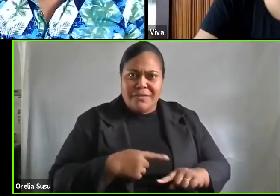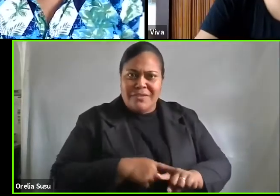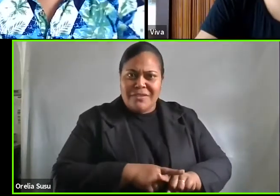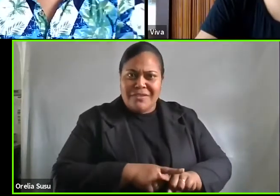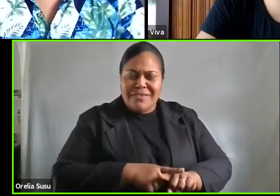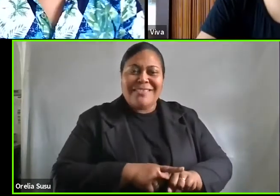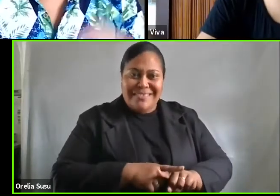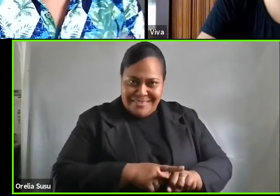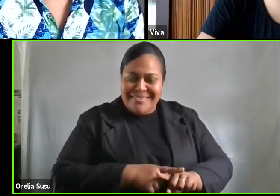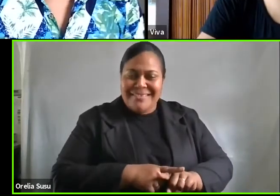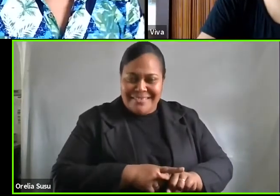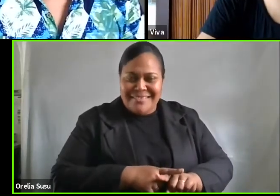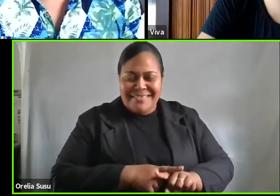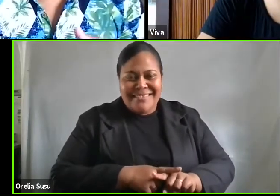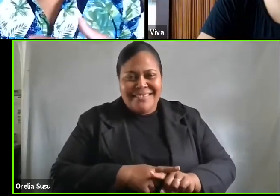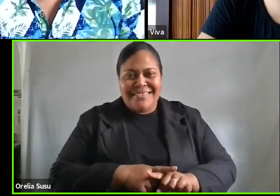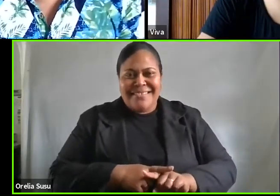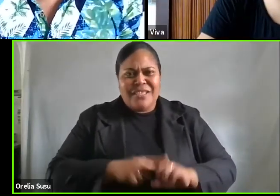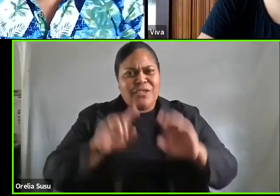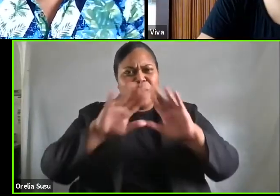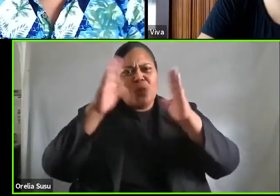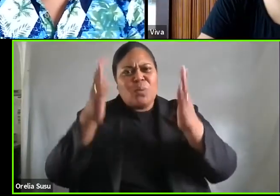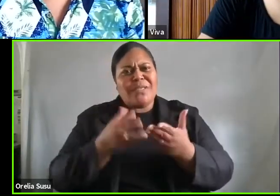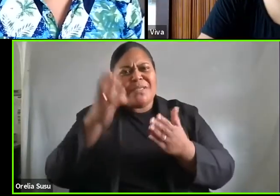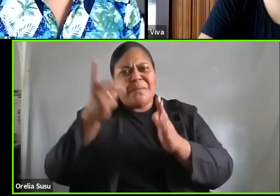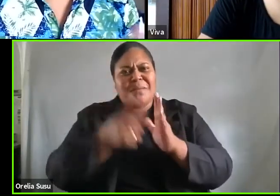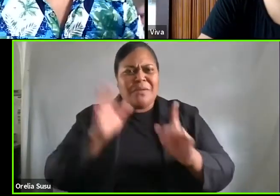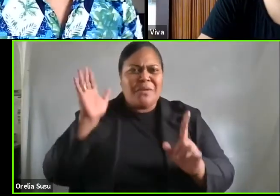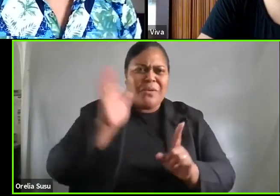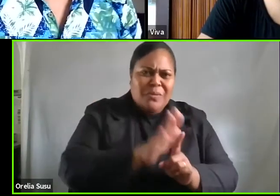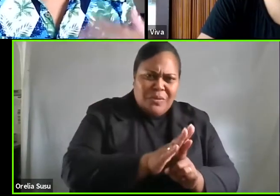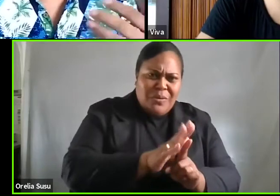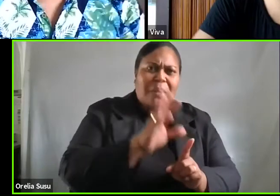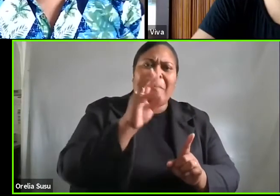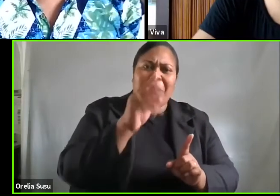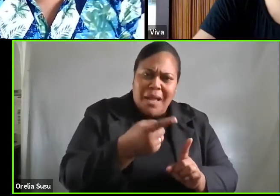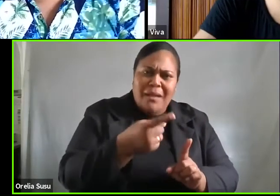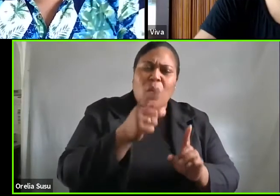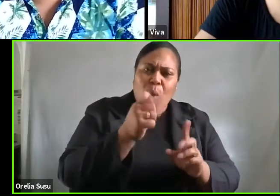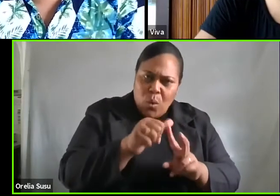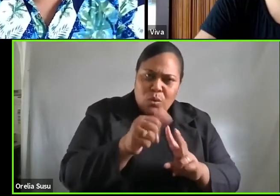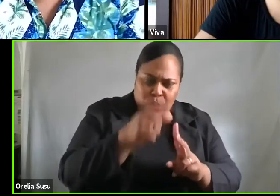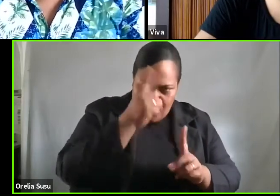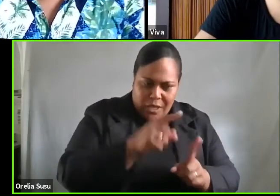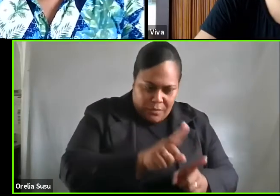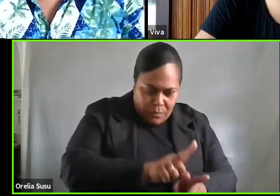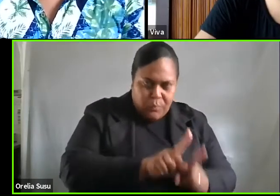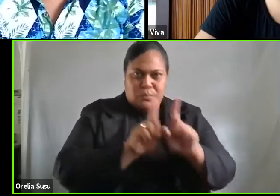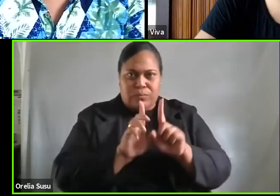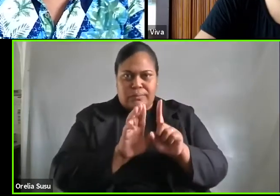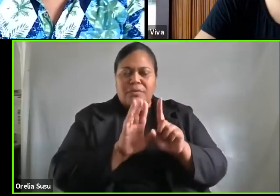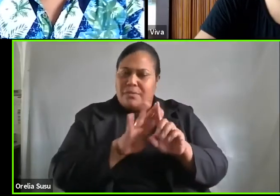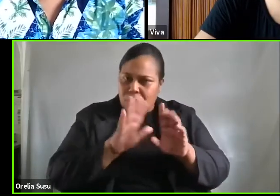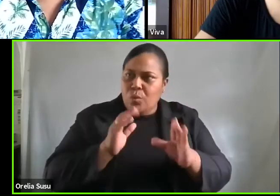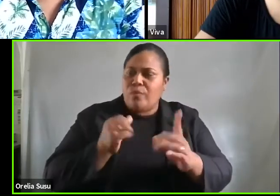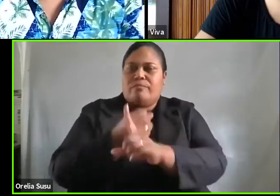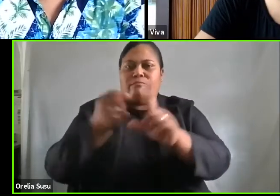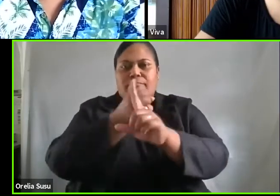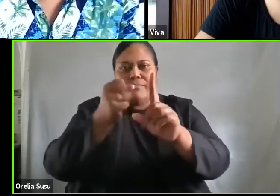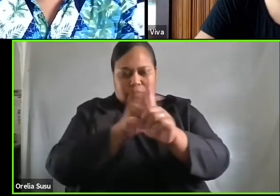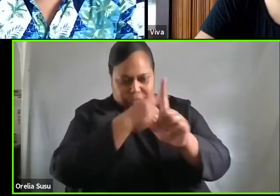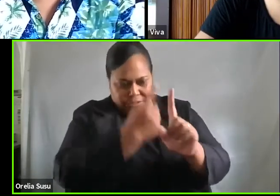the world of of oppression and also a tool for eradicating oppression and discrimination and stigma invisibilization